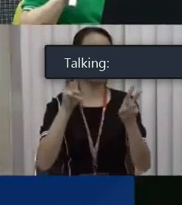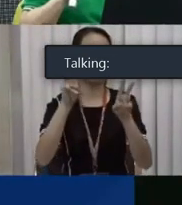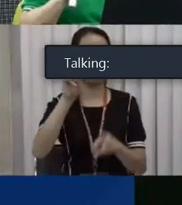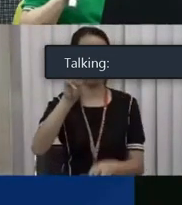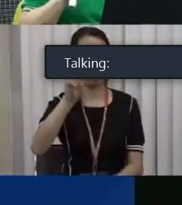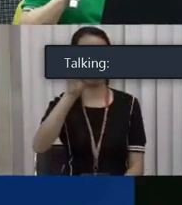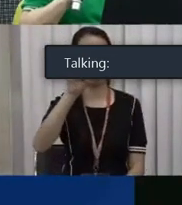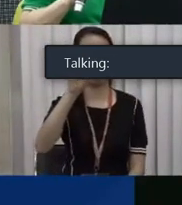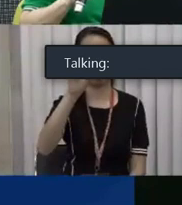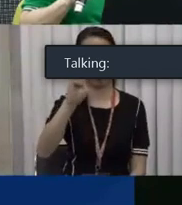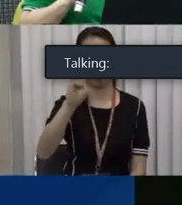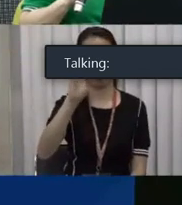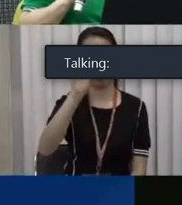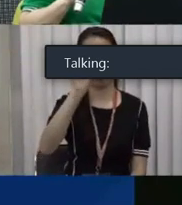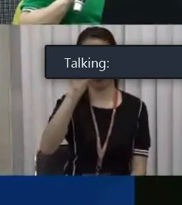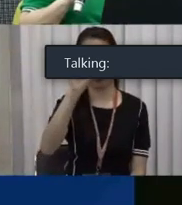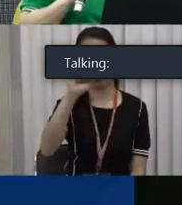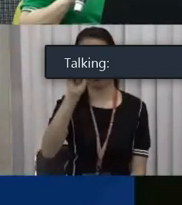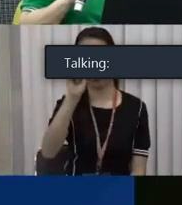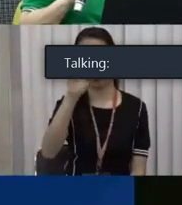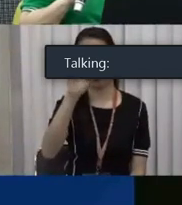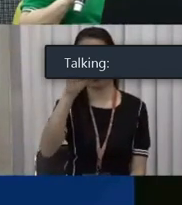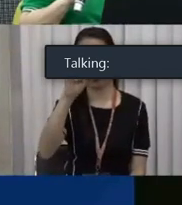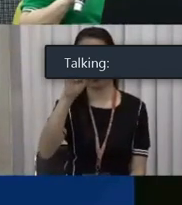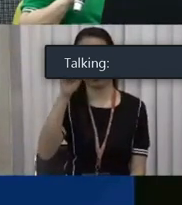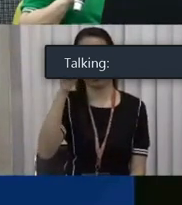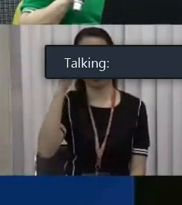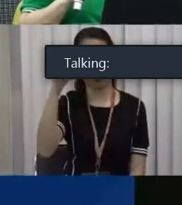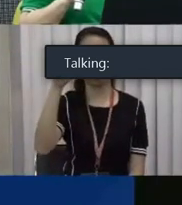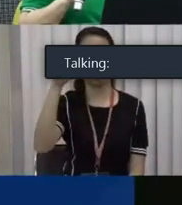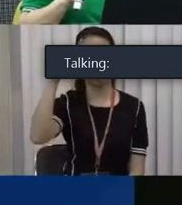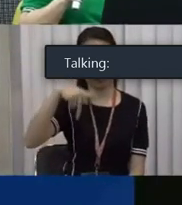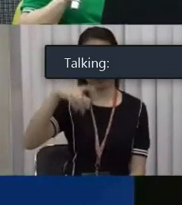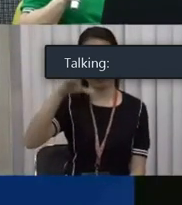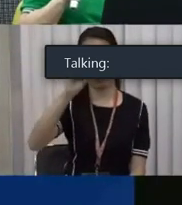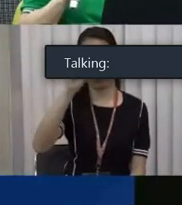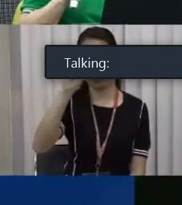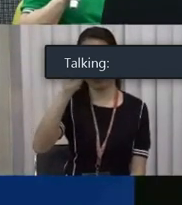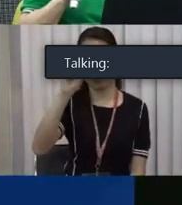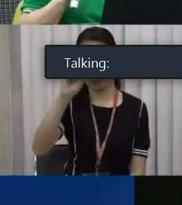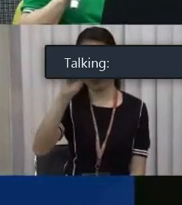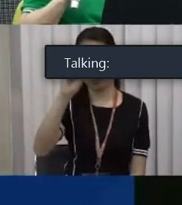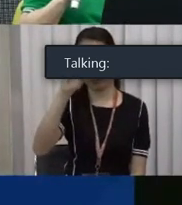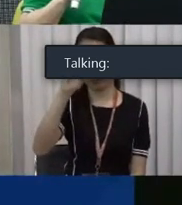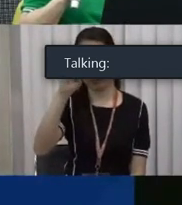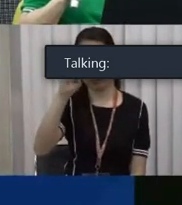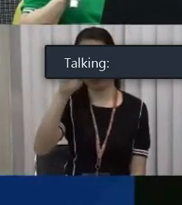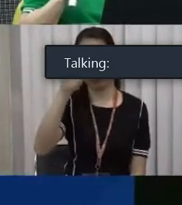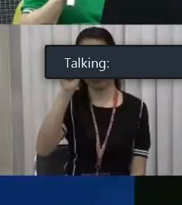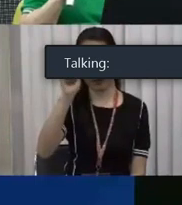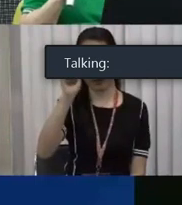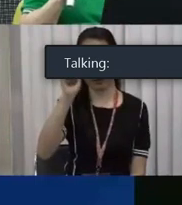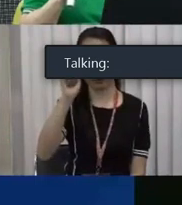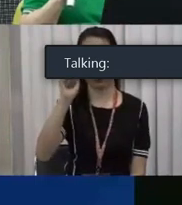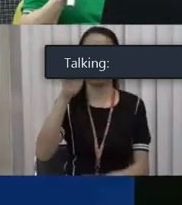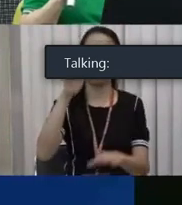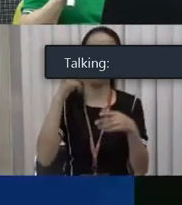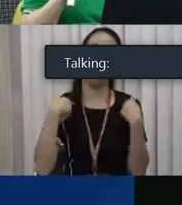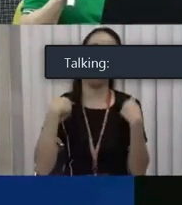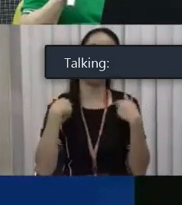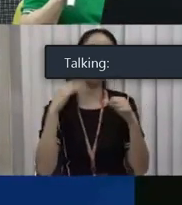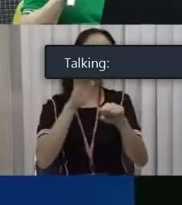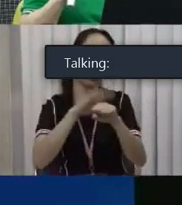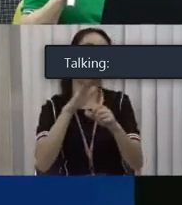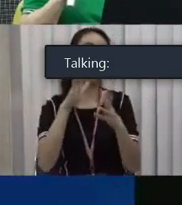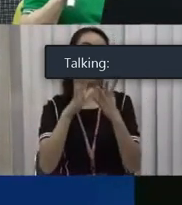POAA for overseas employment. Sa job fairs, nya karon ko ana,